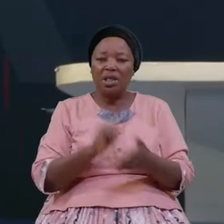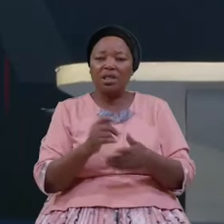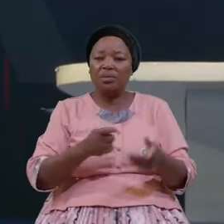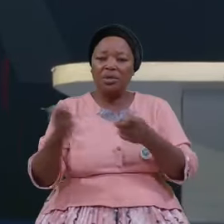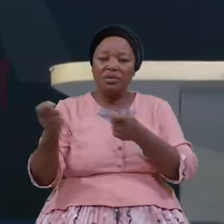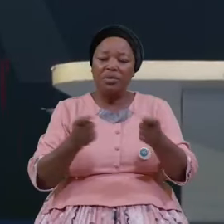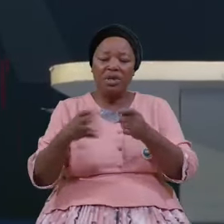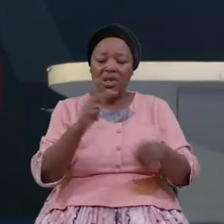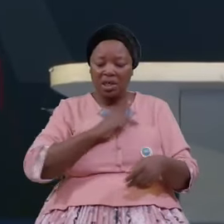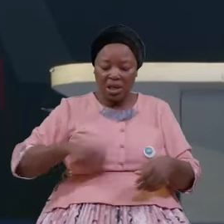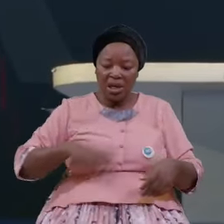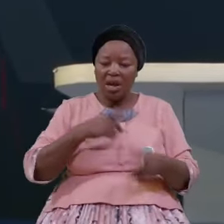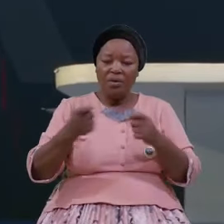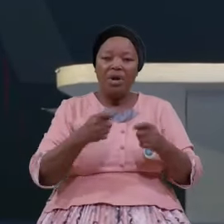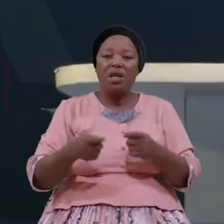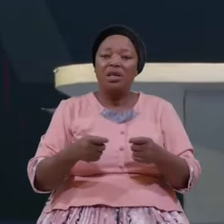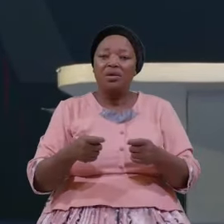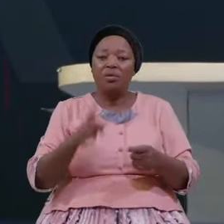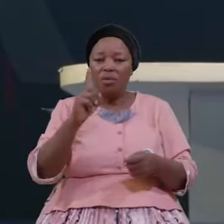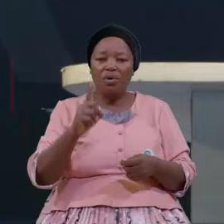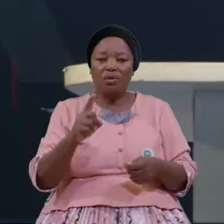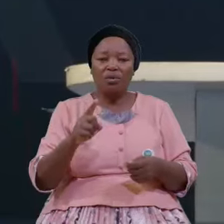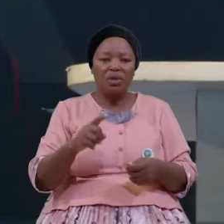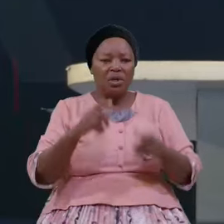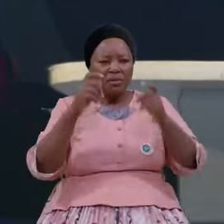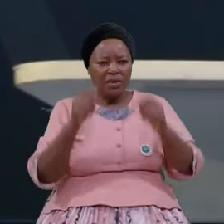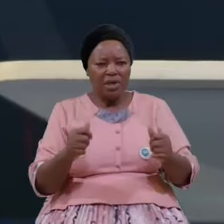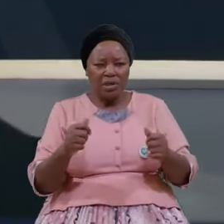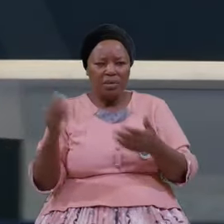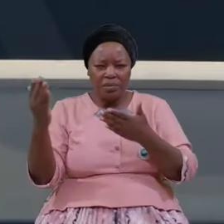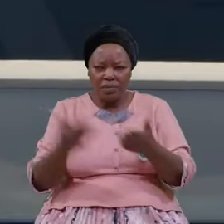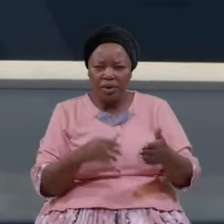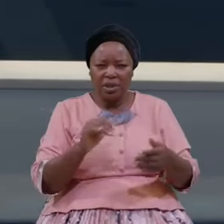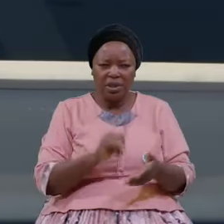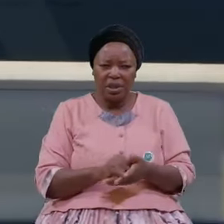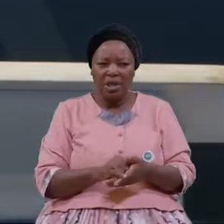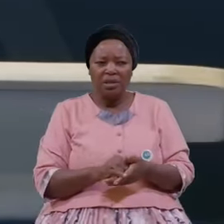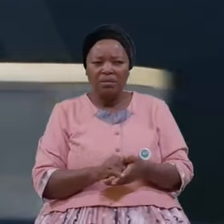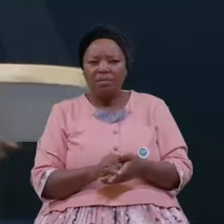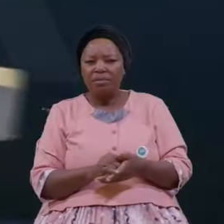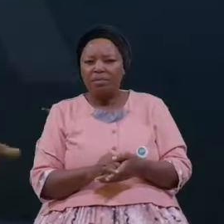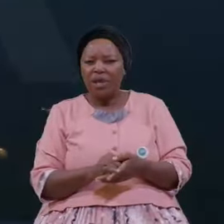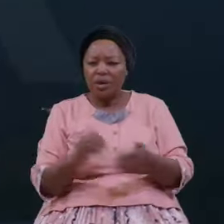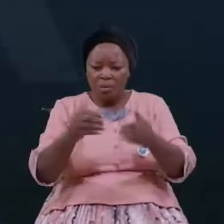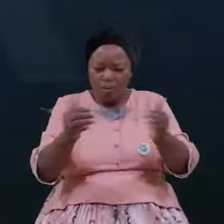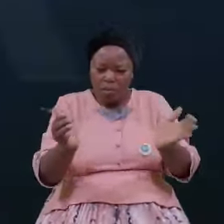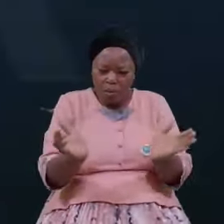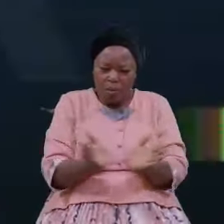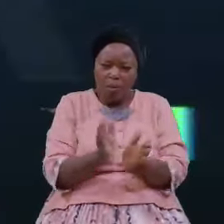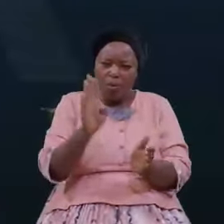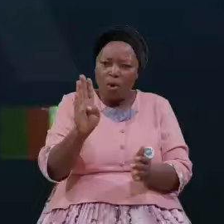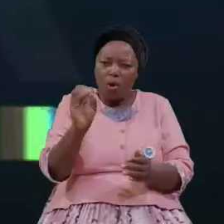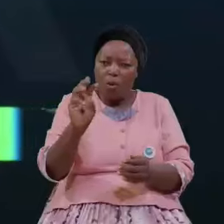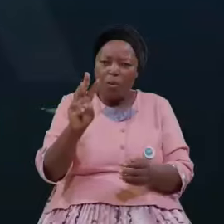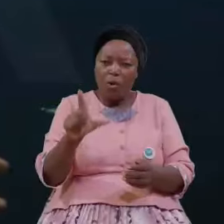a sudden, he took a bowl and the disciples were watching him. He poured water there, and as he poured the